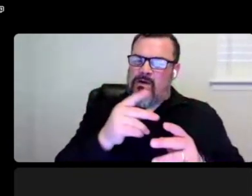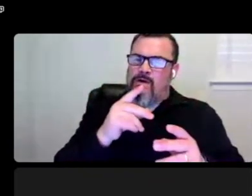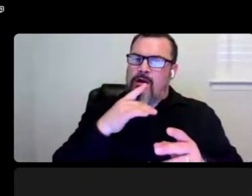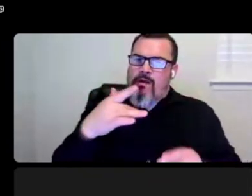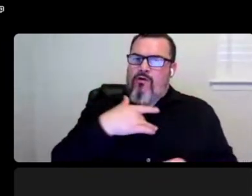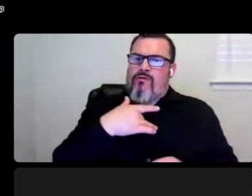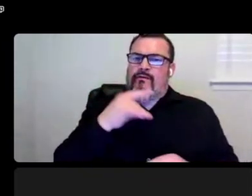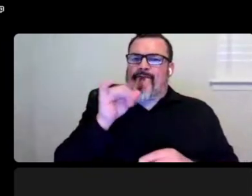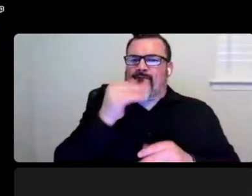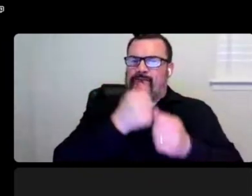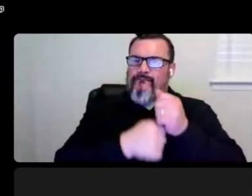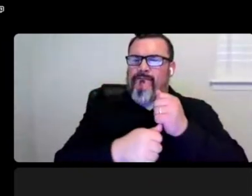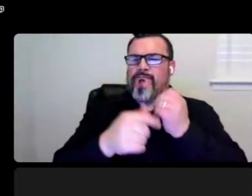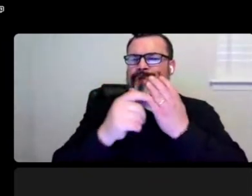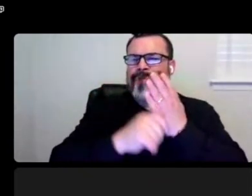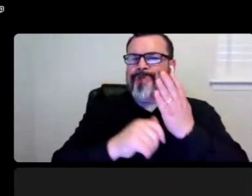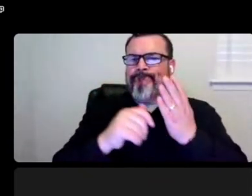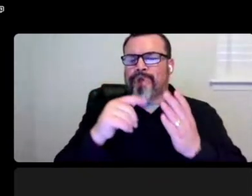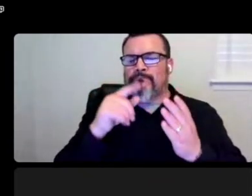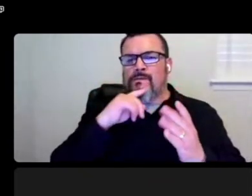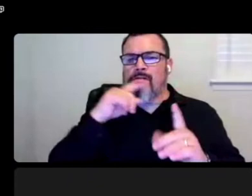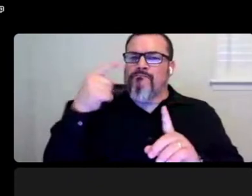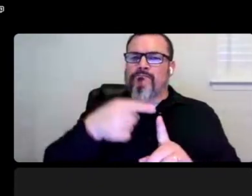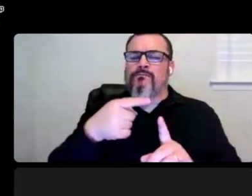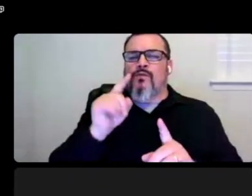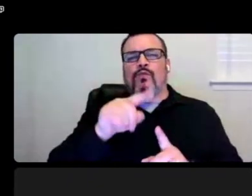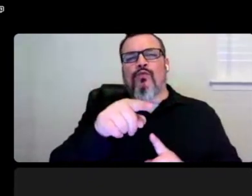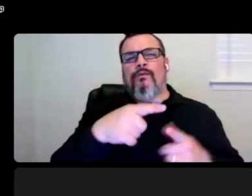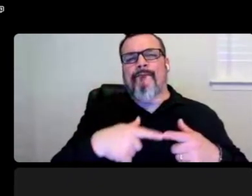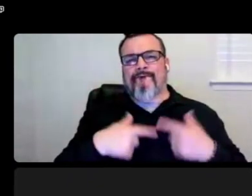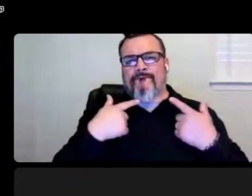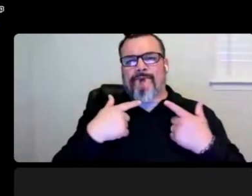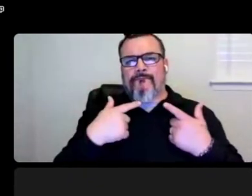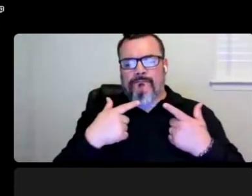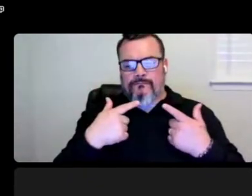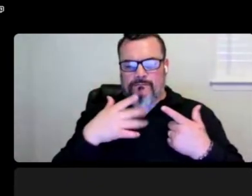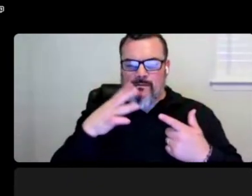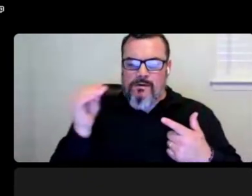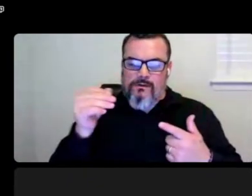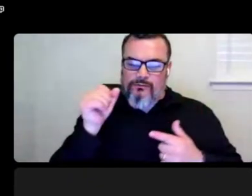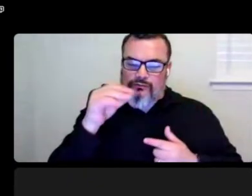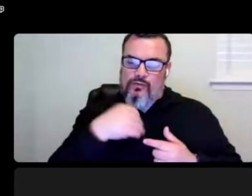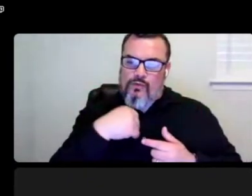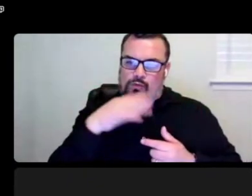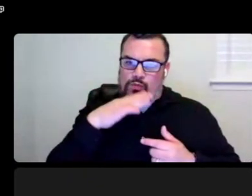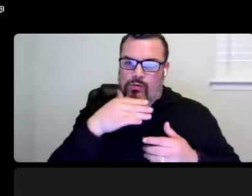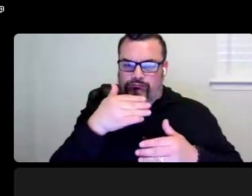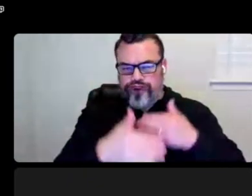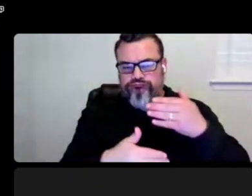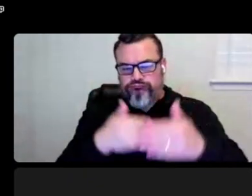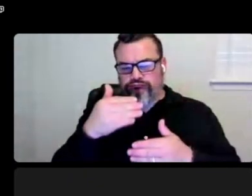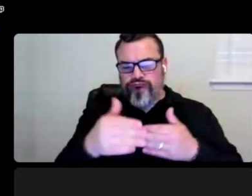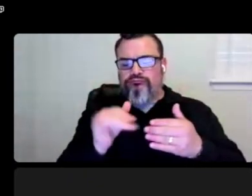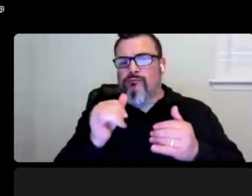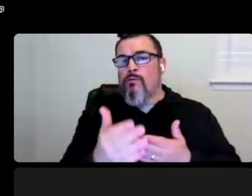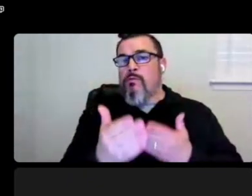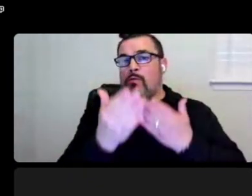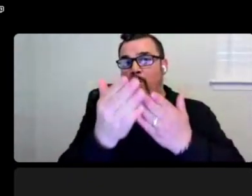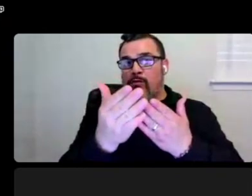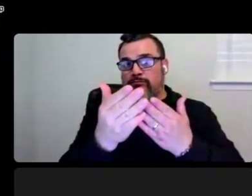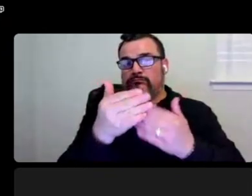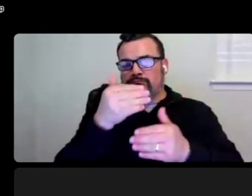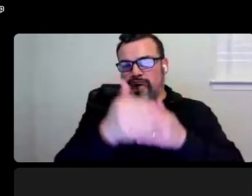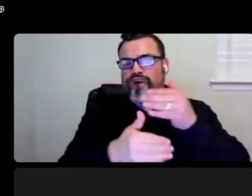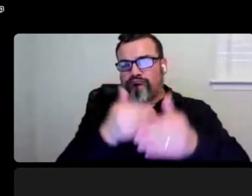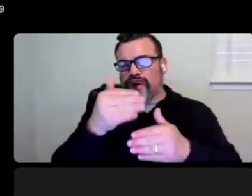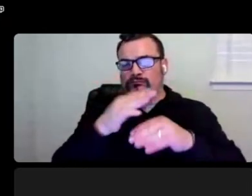governance handbook, because this drills down to where you guys live. And so we're going to walk through the proposed protocols.